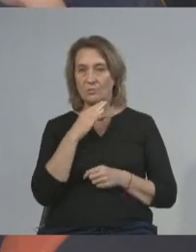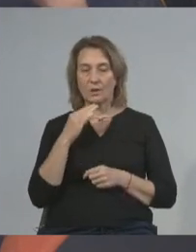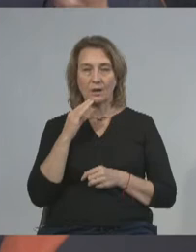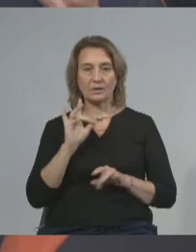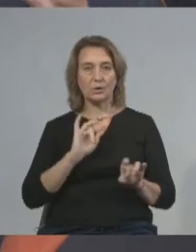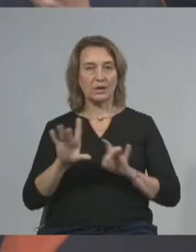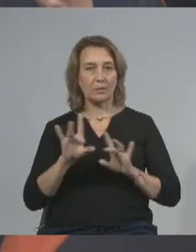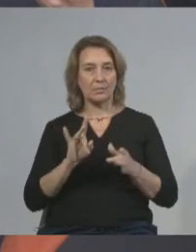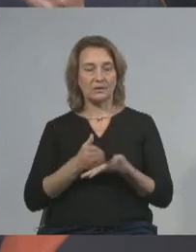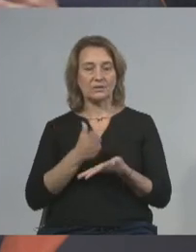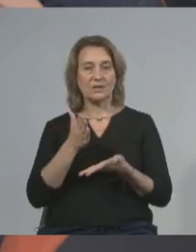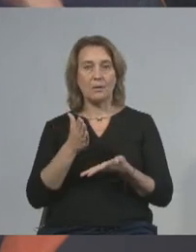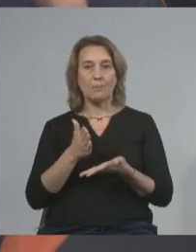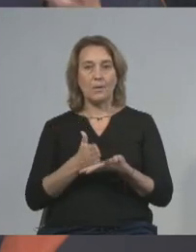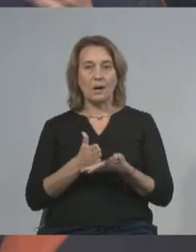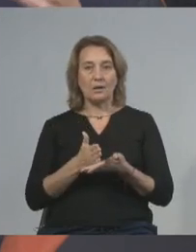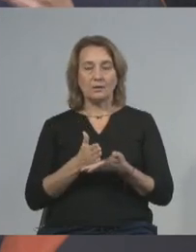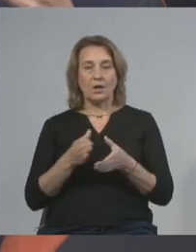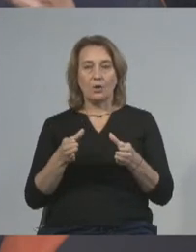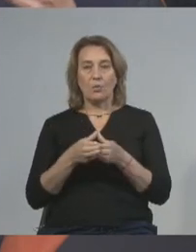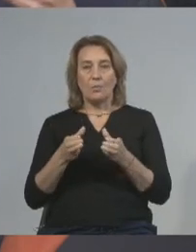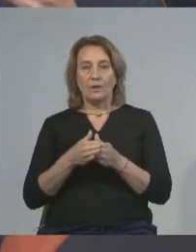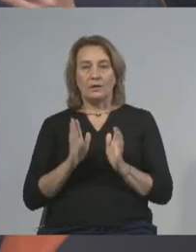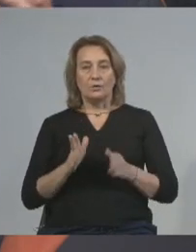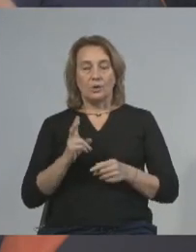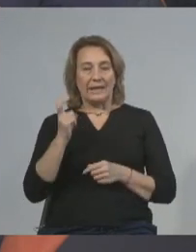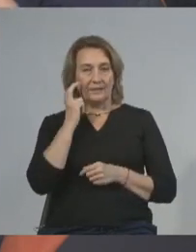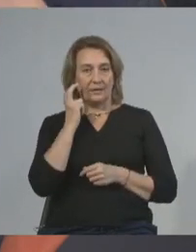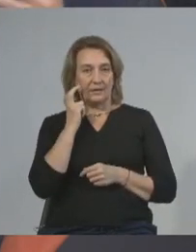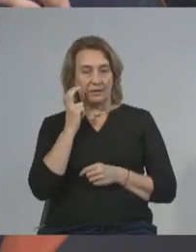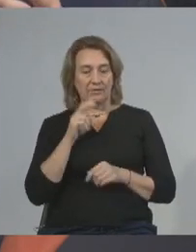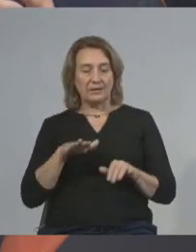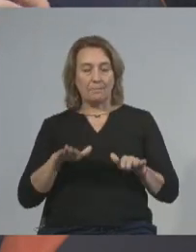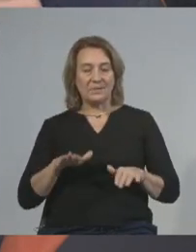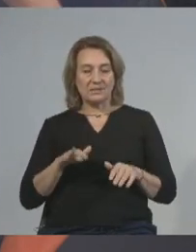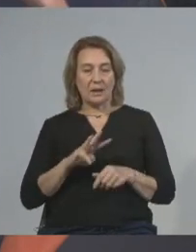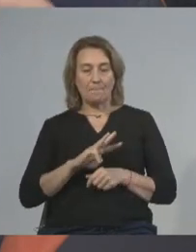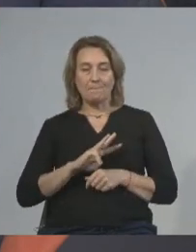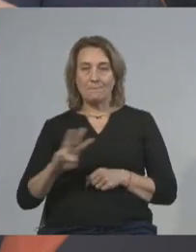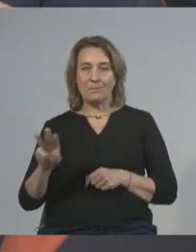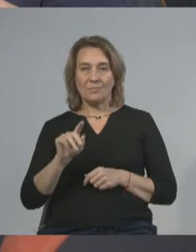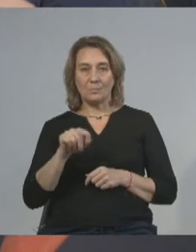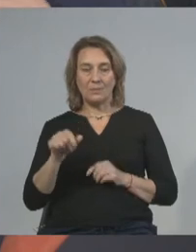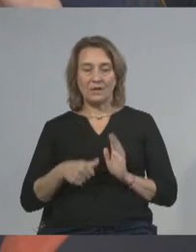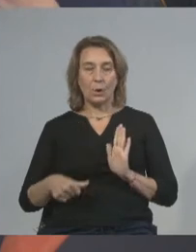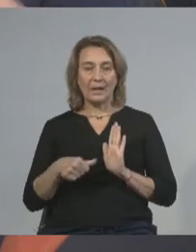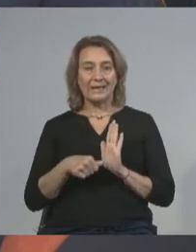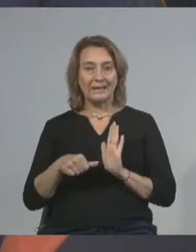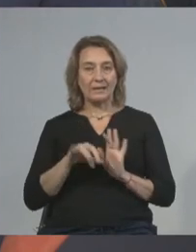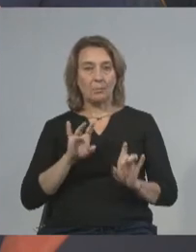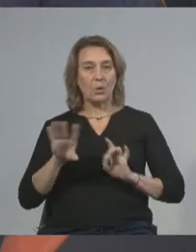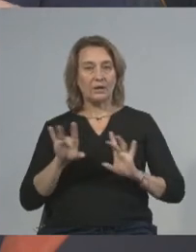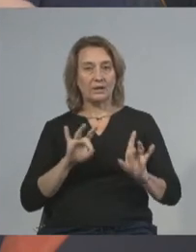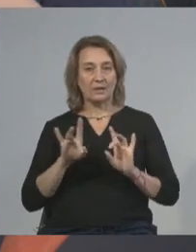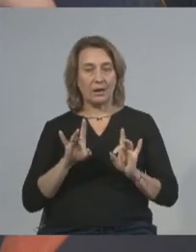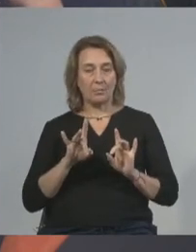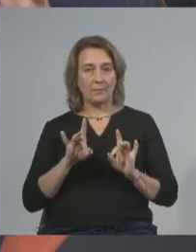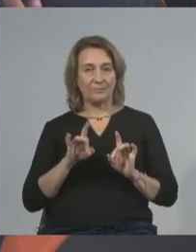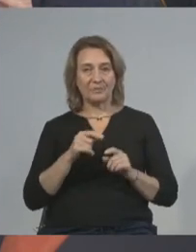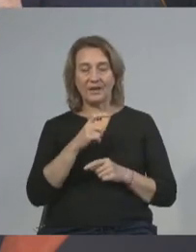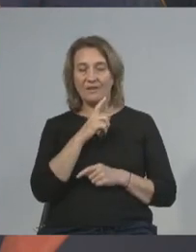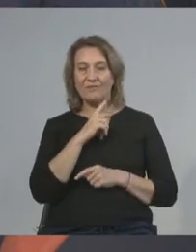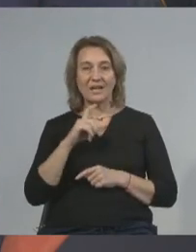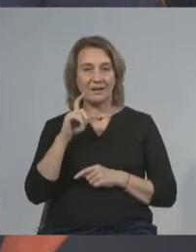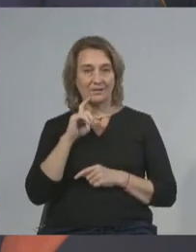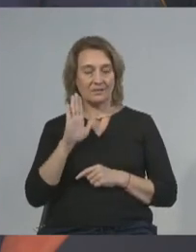relevant for regions because lots of ad agencies they have the ads only for us big cities are key of clique on the ad in